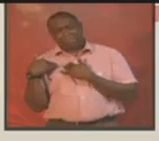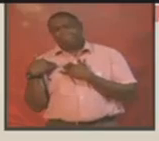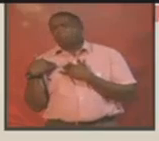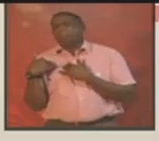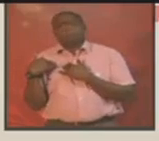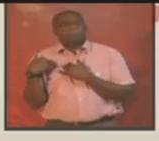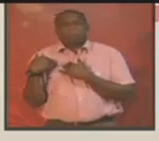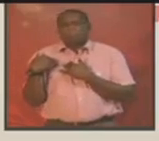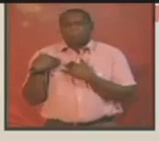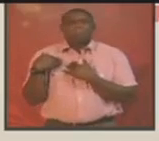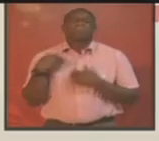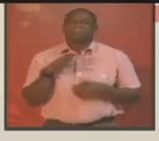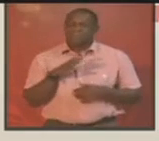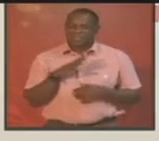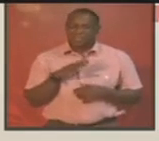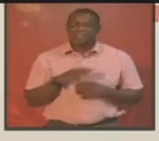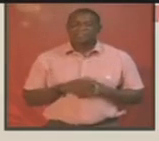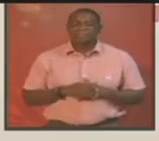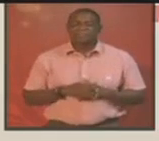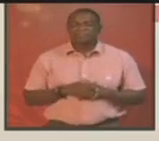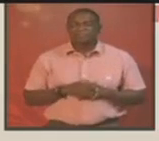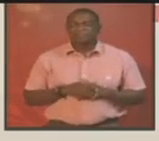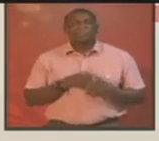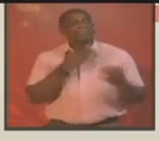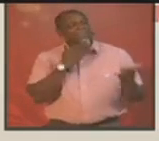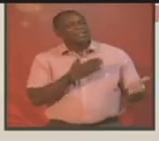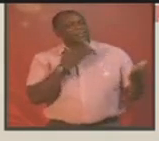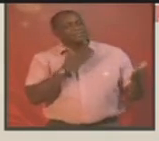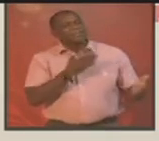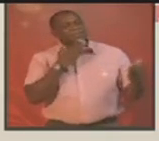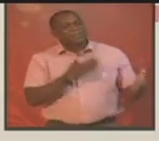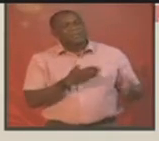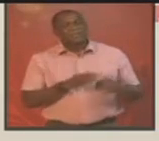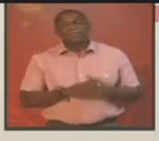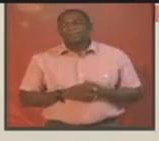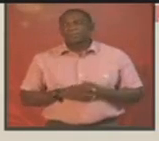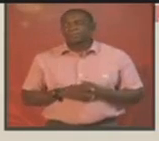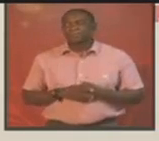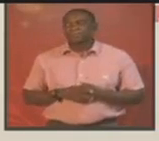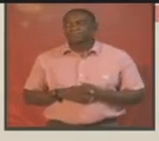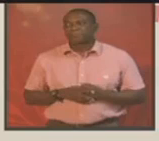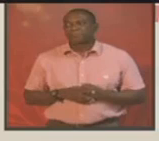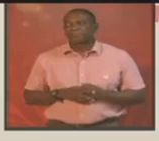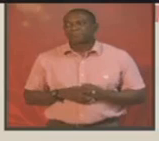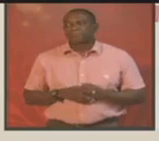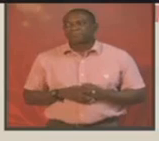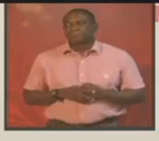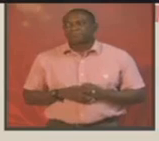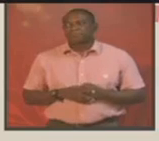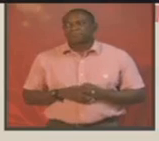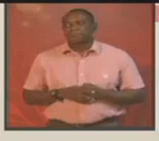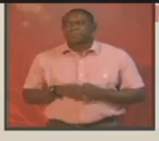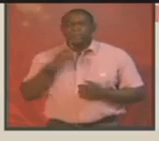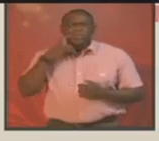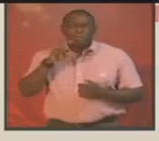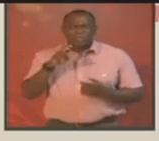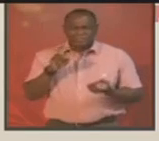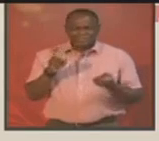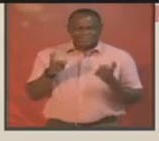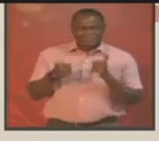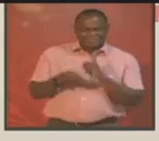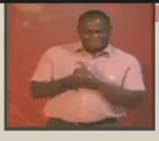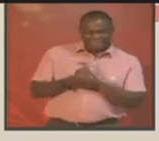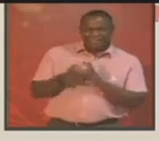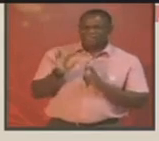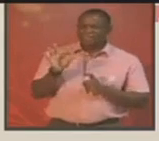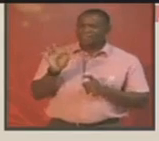Thank you very much, Dr. Alexander. You would have noted a small adjustment in our usual format this morning, and you may